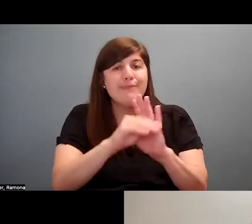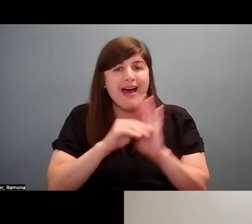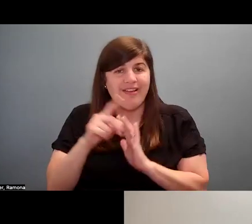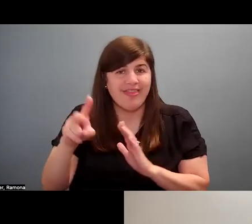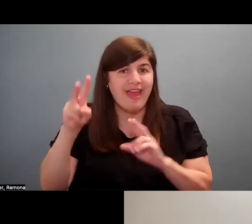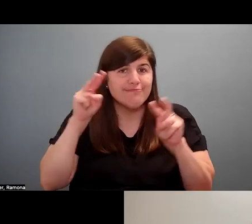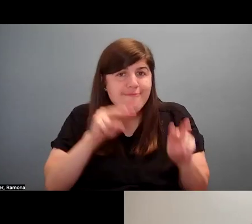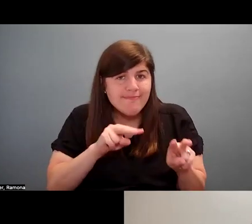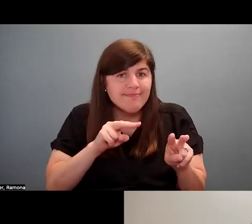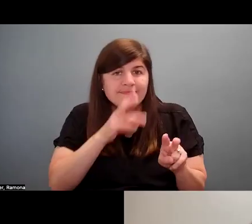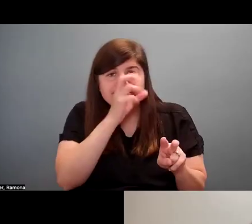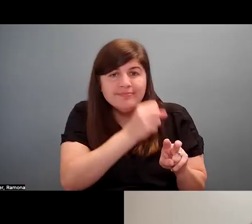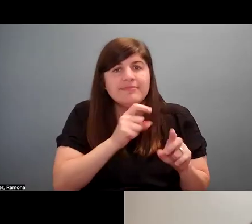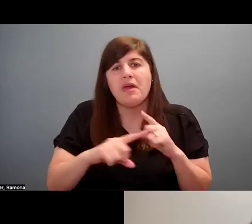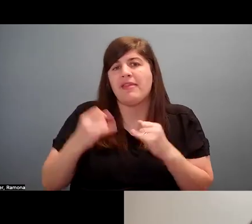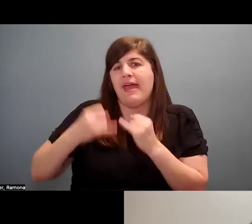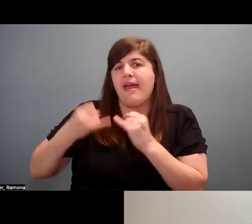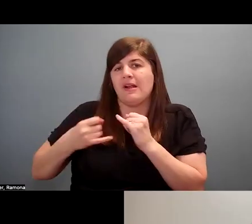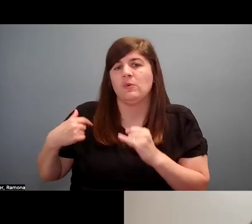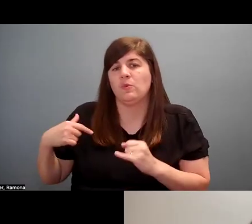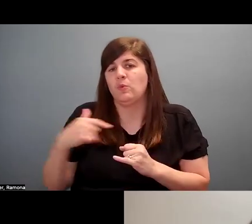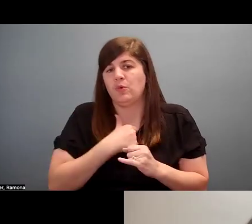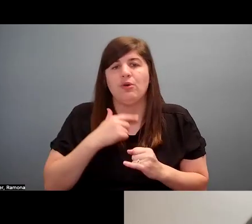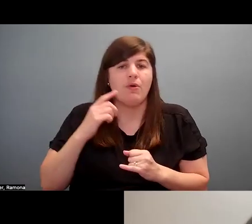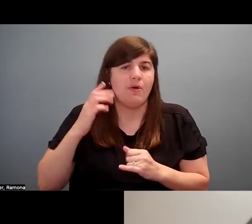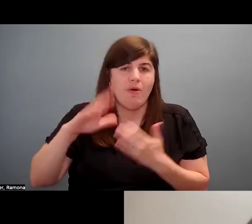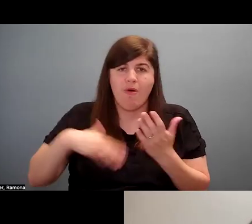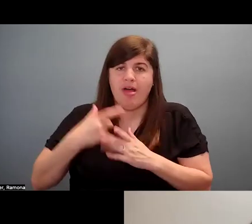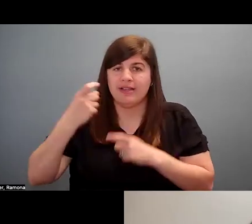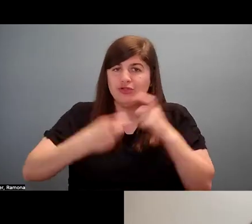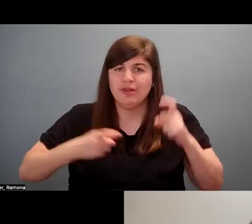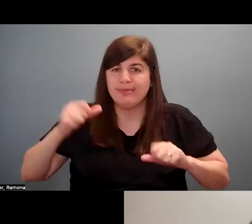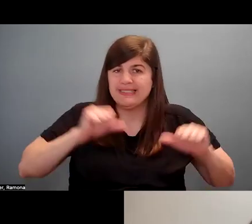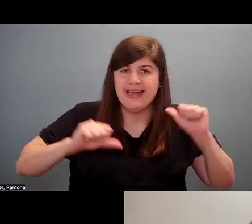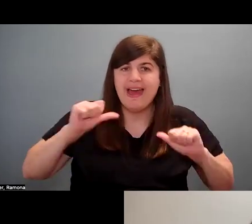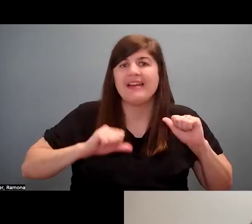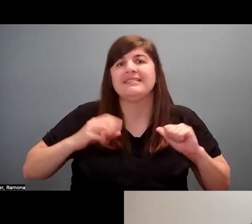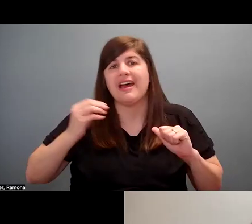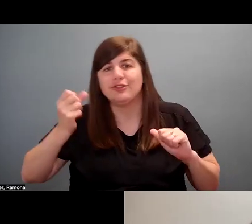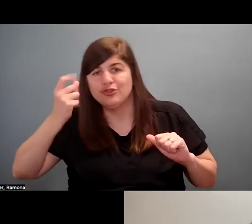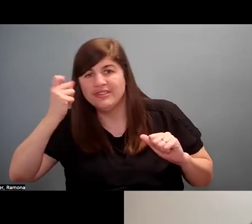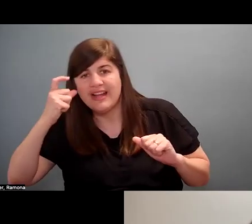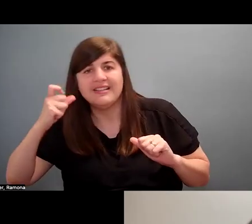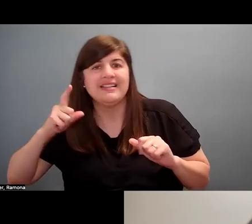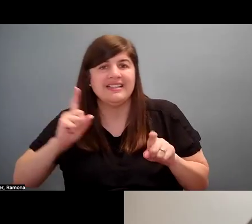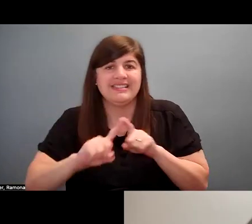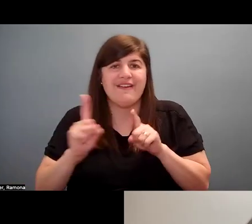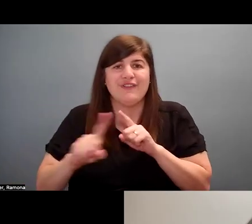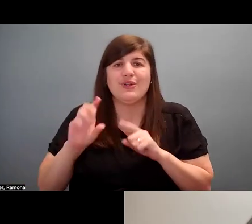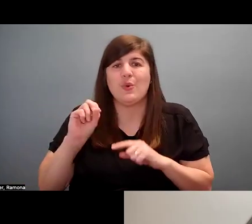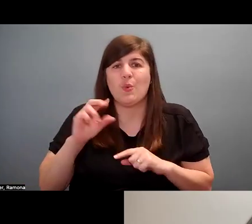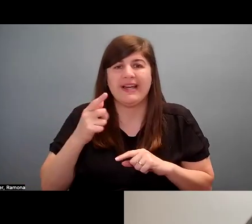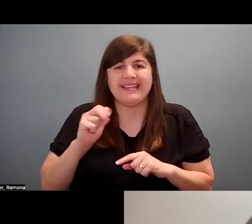like. But in the end, we're all contributing to the science and to understanding these organisms. Very